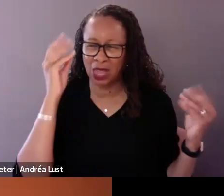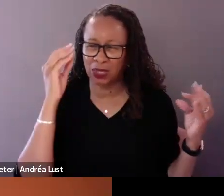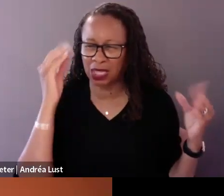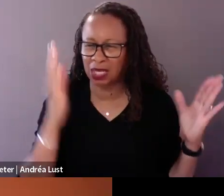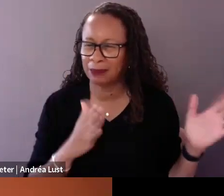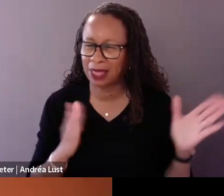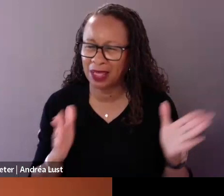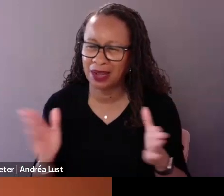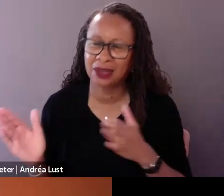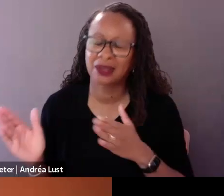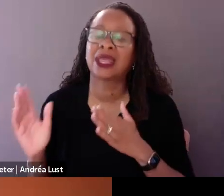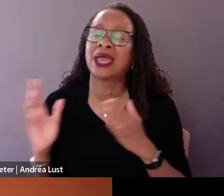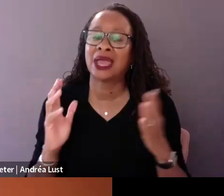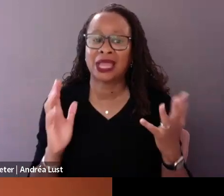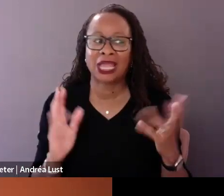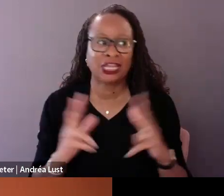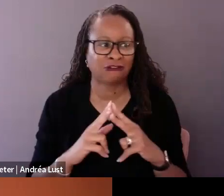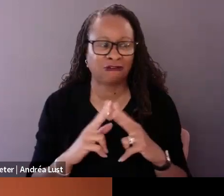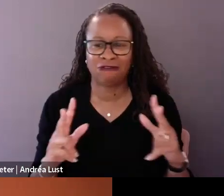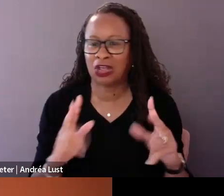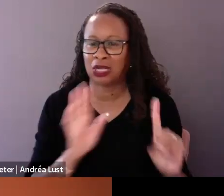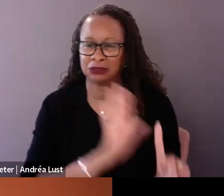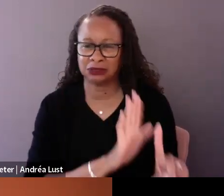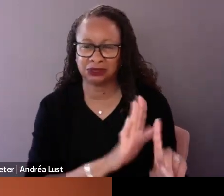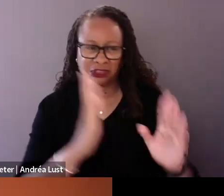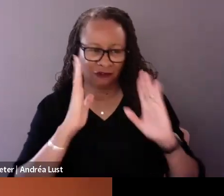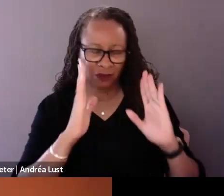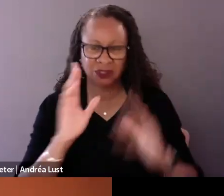and incredibly narcissistic,